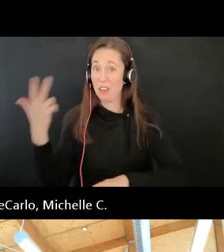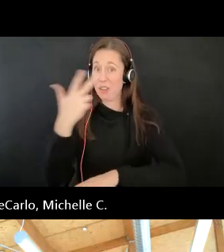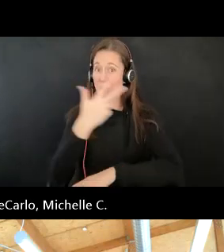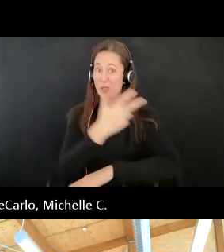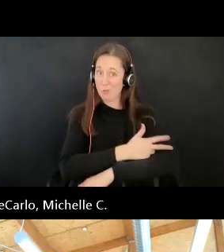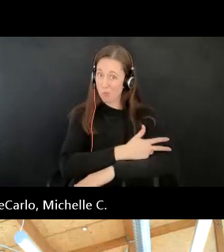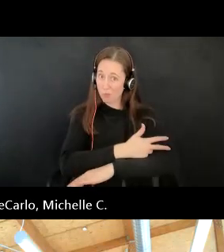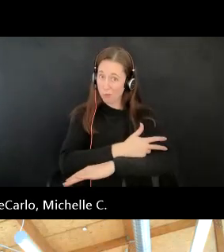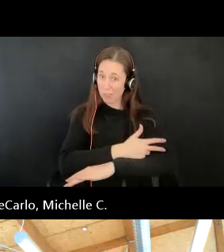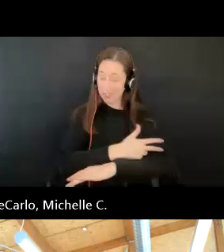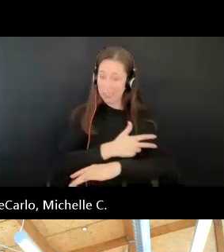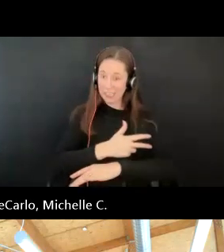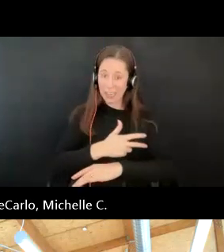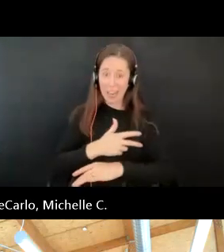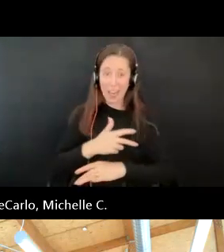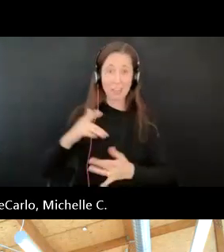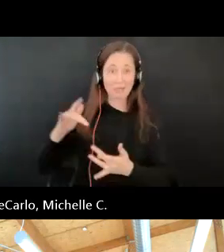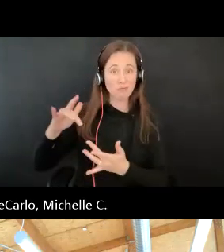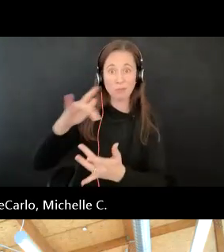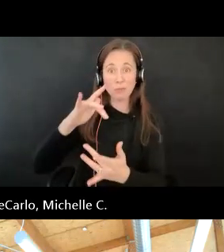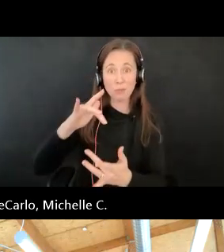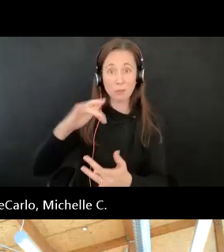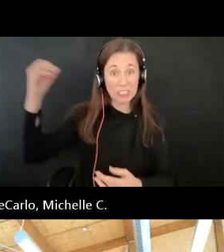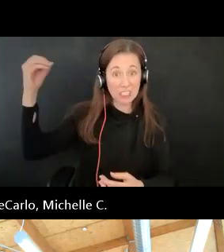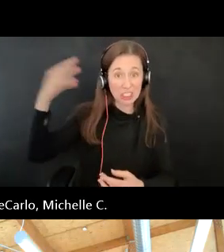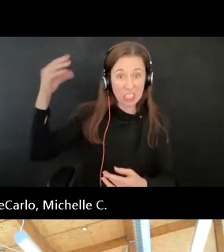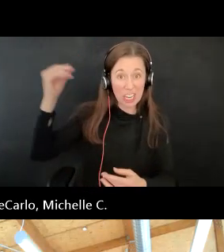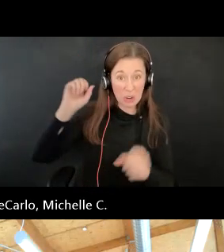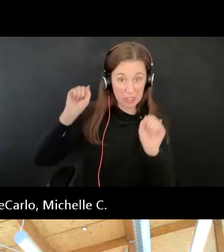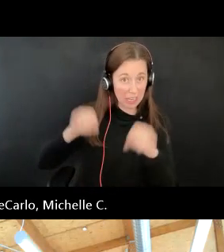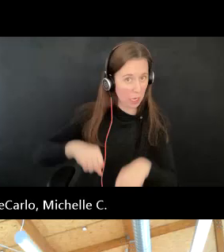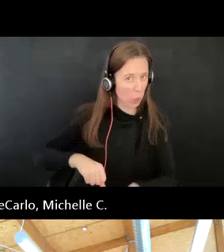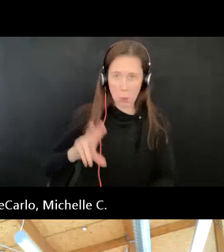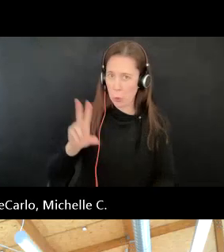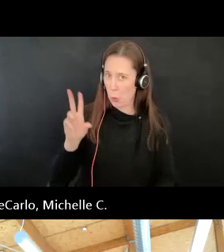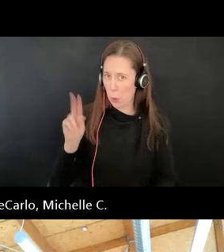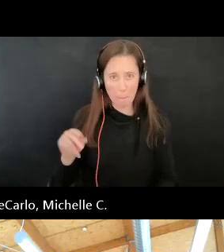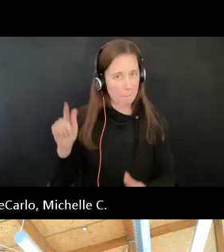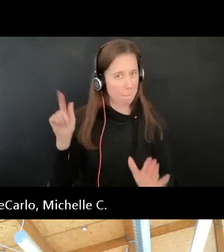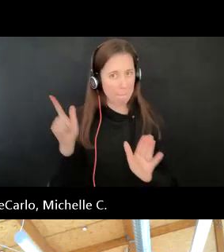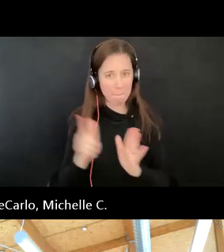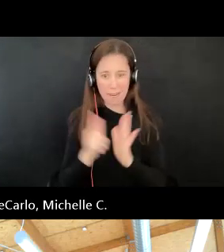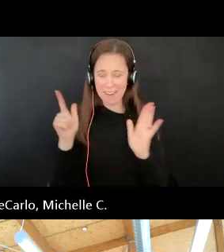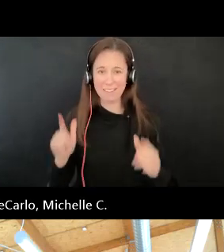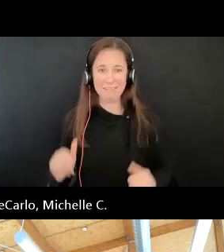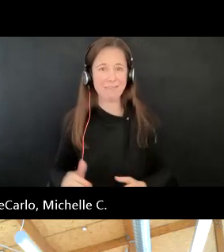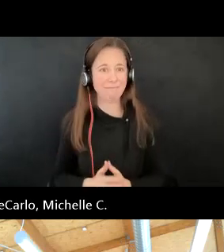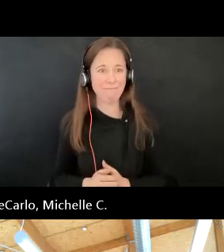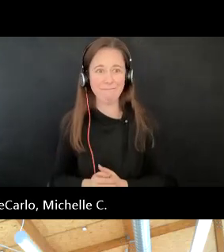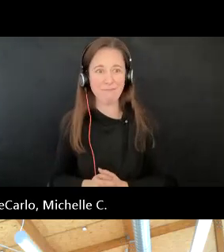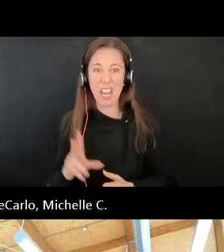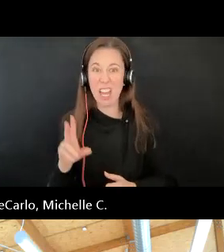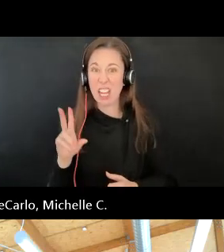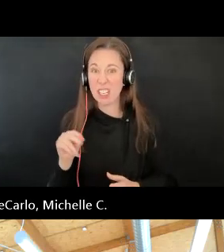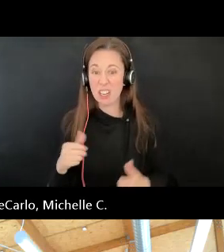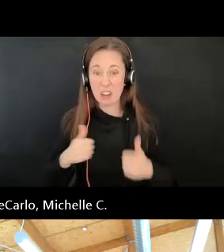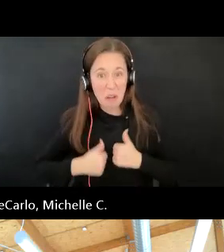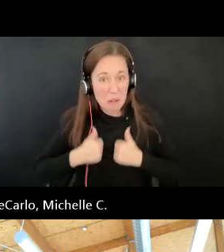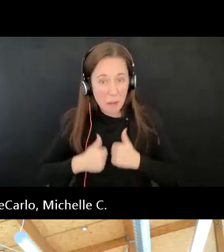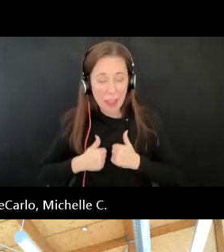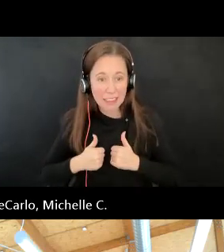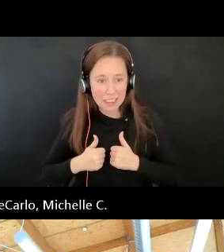not allowed to shower. So to help with that ick factor of getting all dirty and not being able to bathe, we started